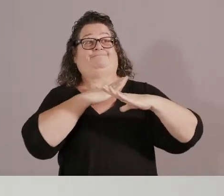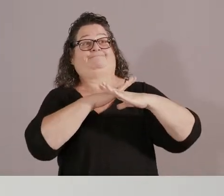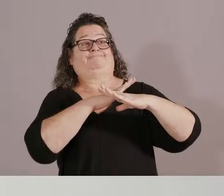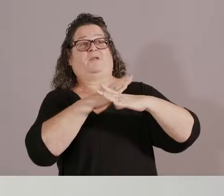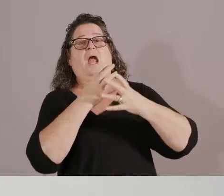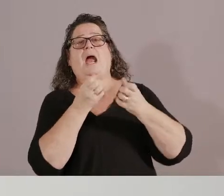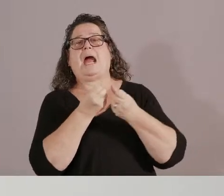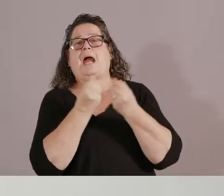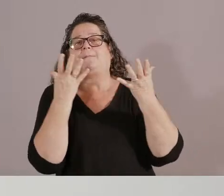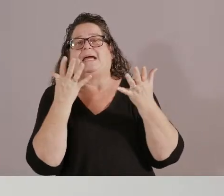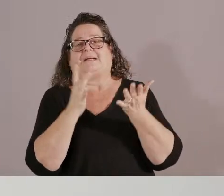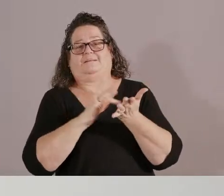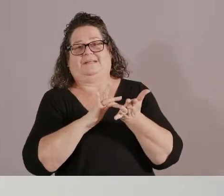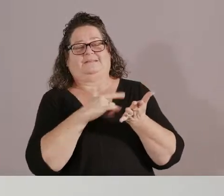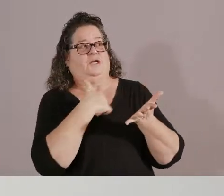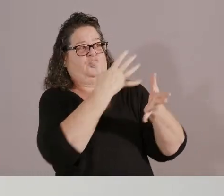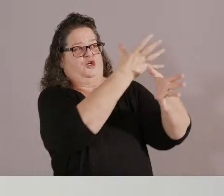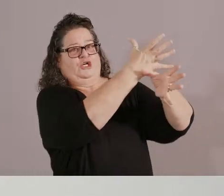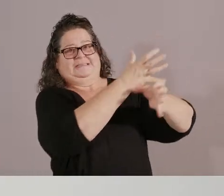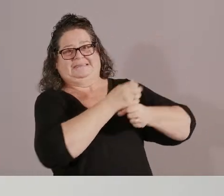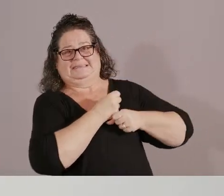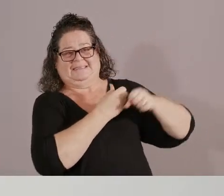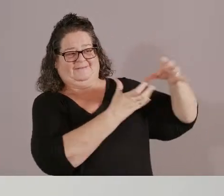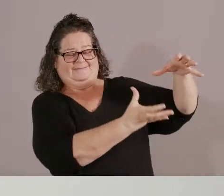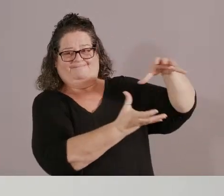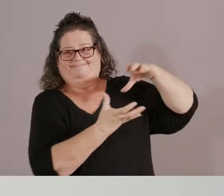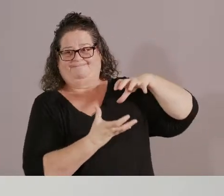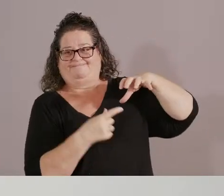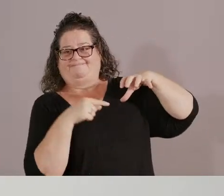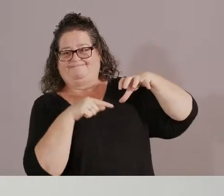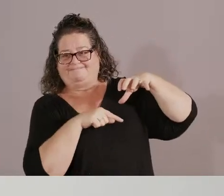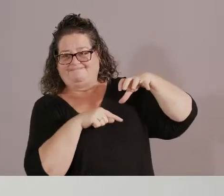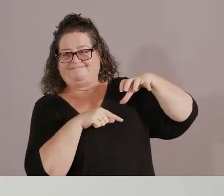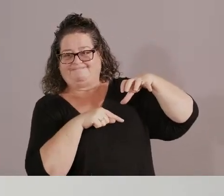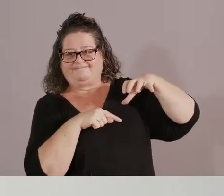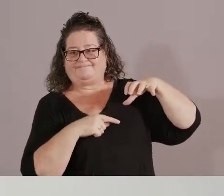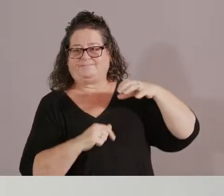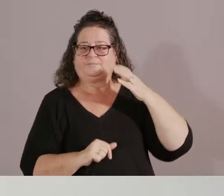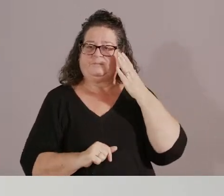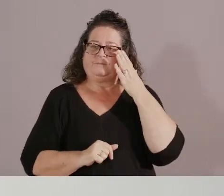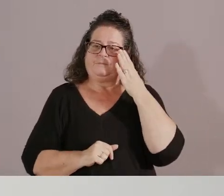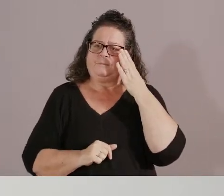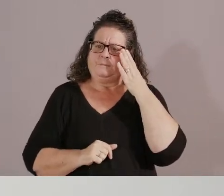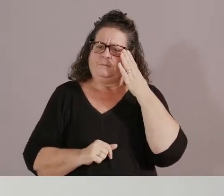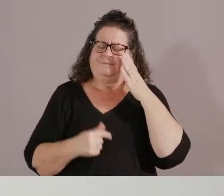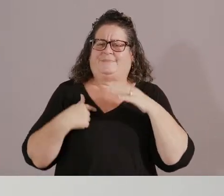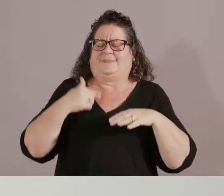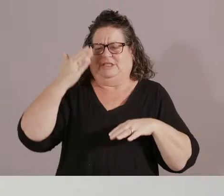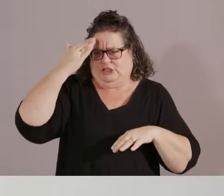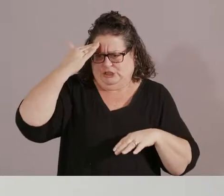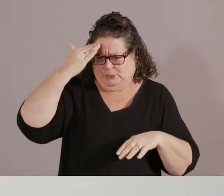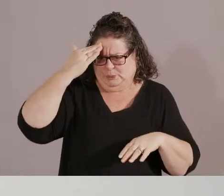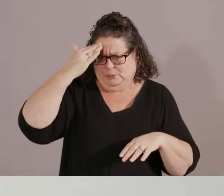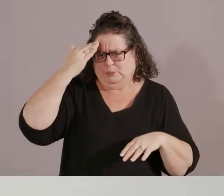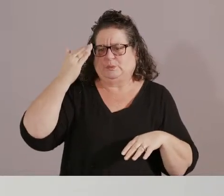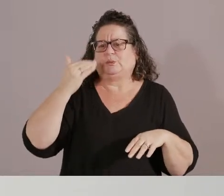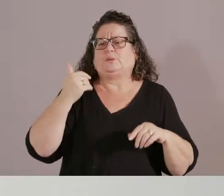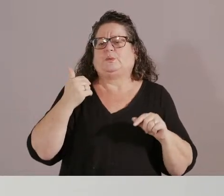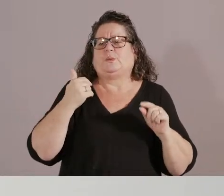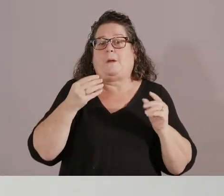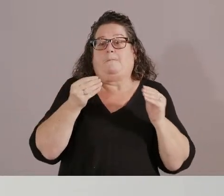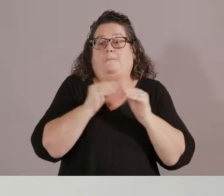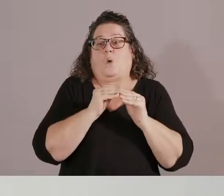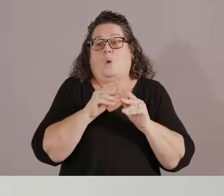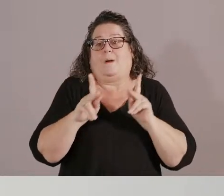was going to be limited quantities at first and that the demand would exceed the quantities. But just from the state-run